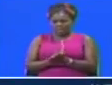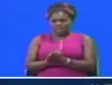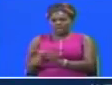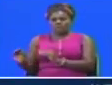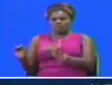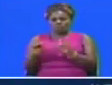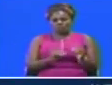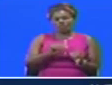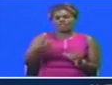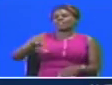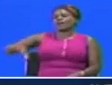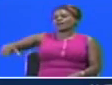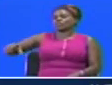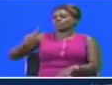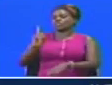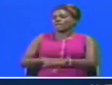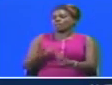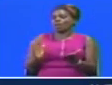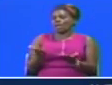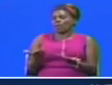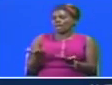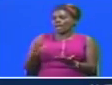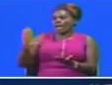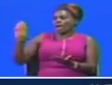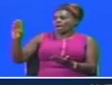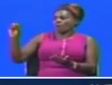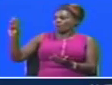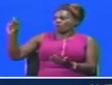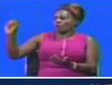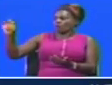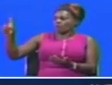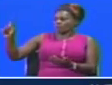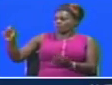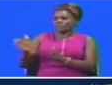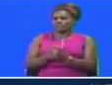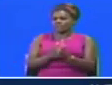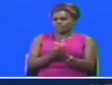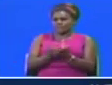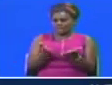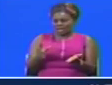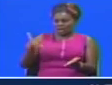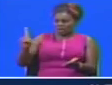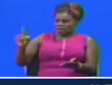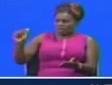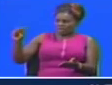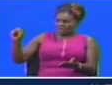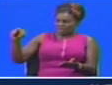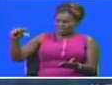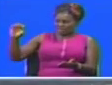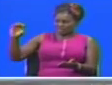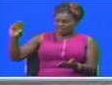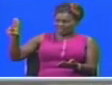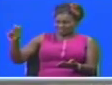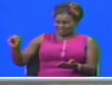to another county, and this time round, it's Bomet. It was very interesting, and I want to bring in Duncan Kayembe. Thank you very much, Duncan,